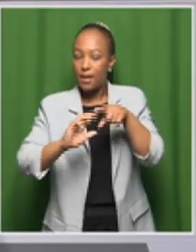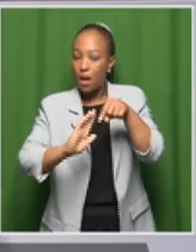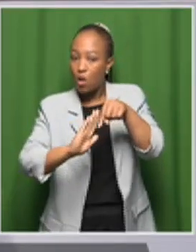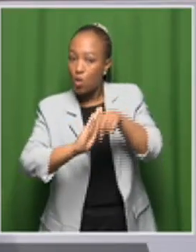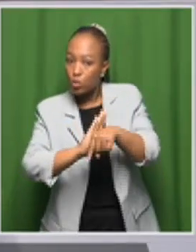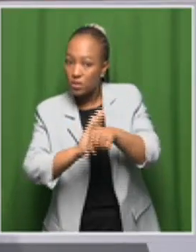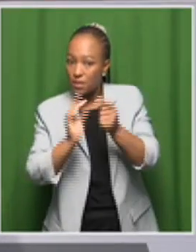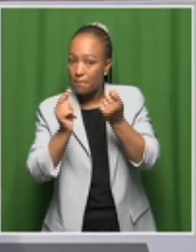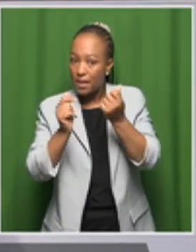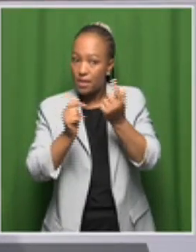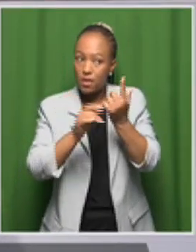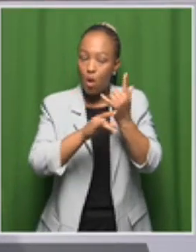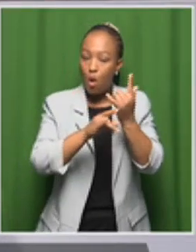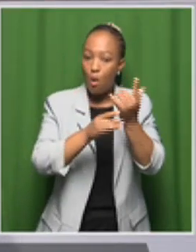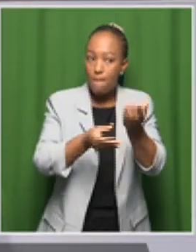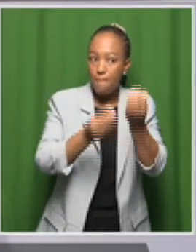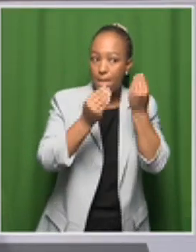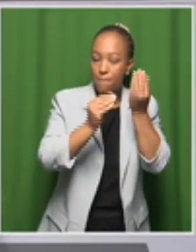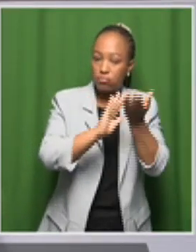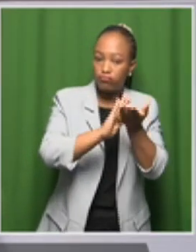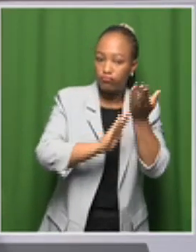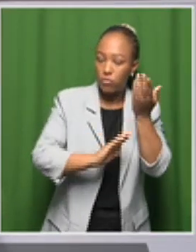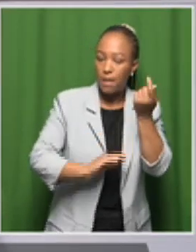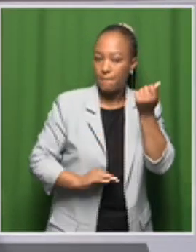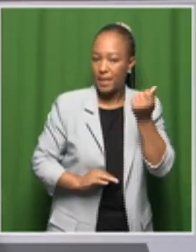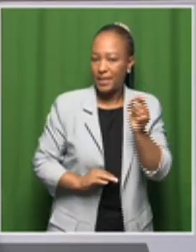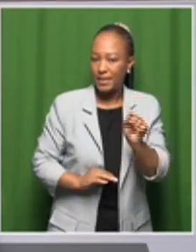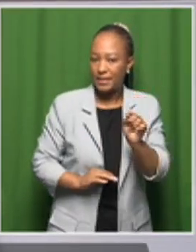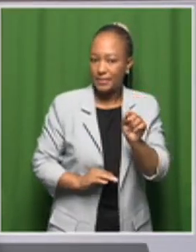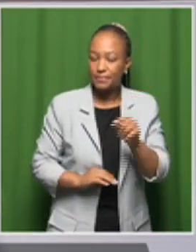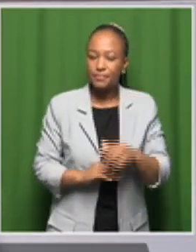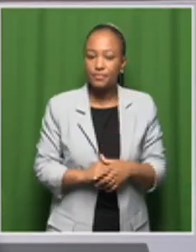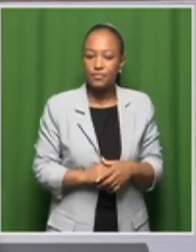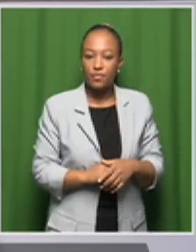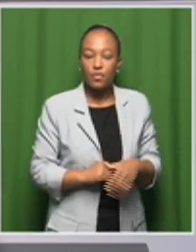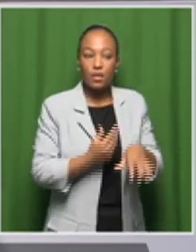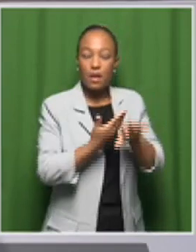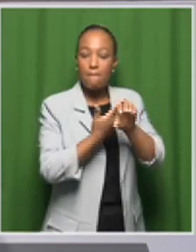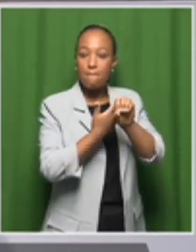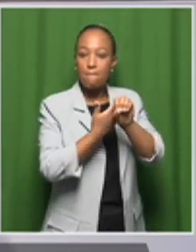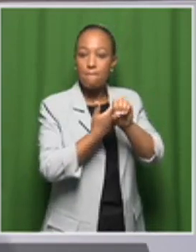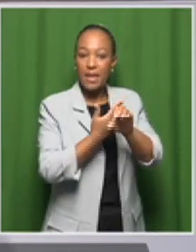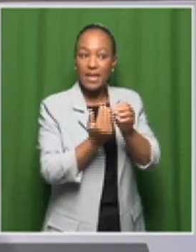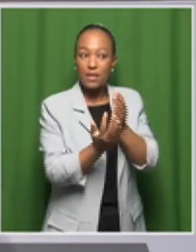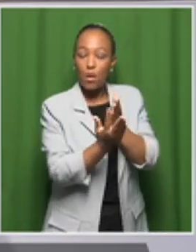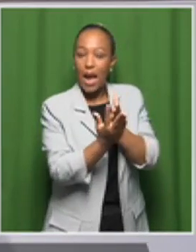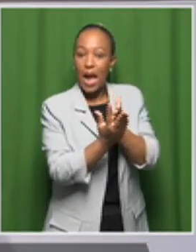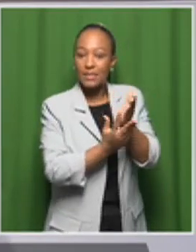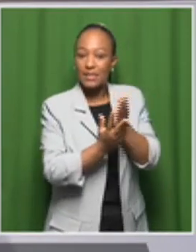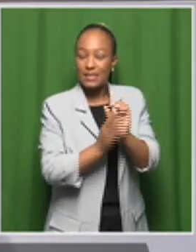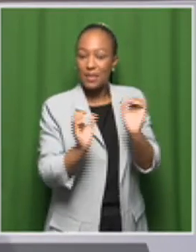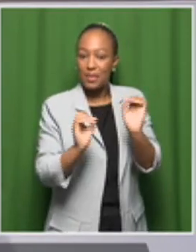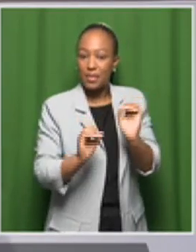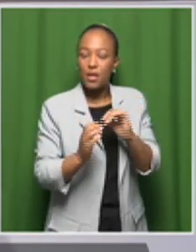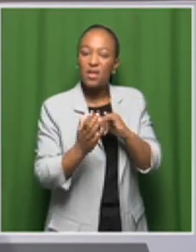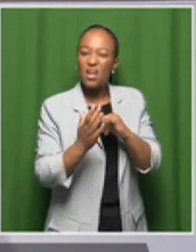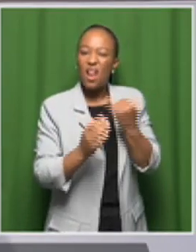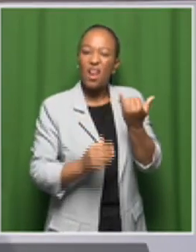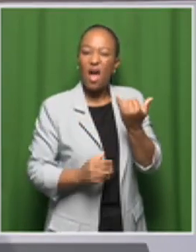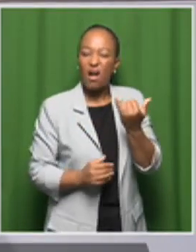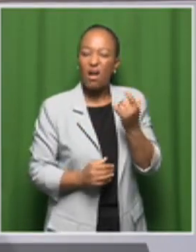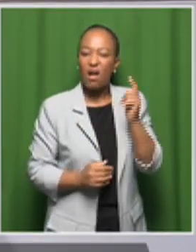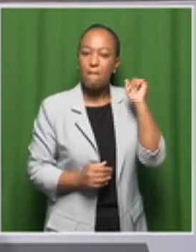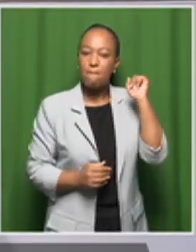gains. The truth is, we do not really have market access to the actual market. We're just betting and anticipating market